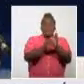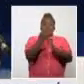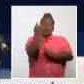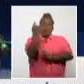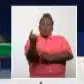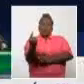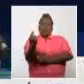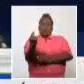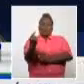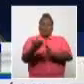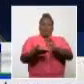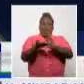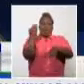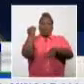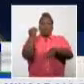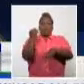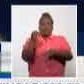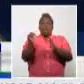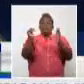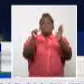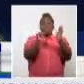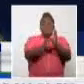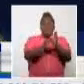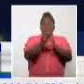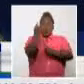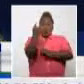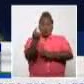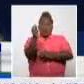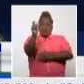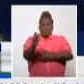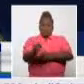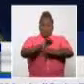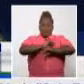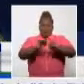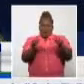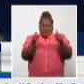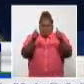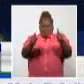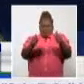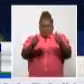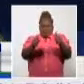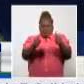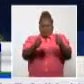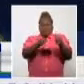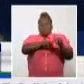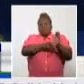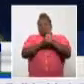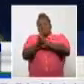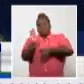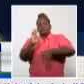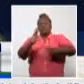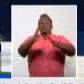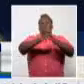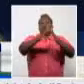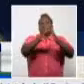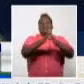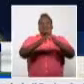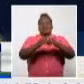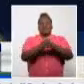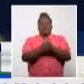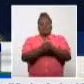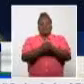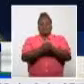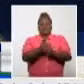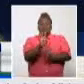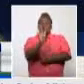1,001 discharges. 1,001 people have recovered from the disease, 47 of them yesterday.